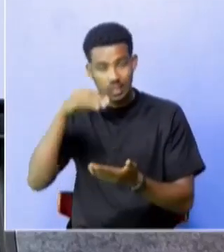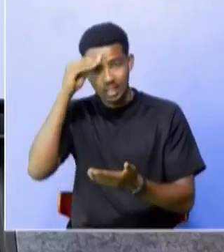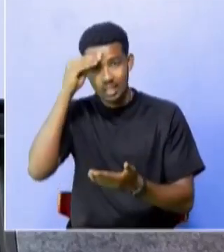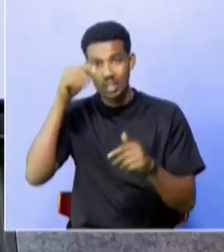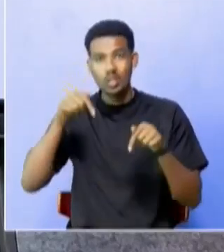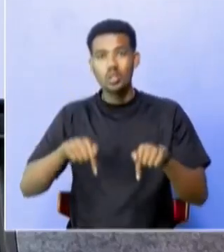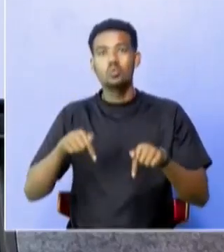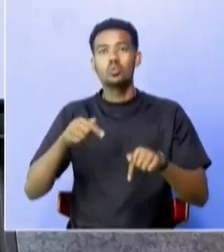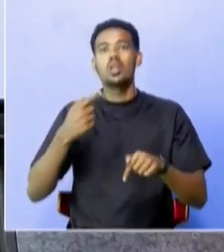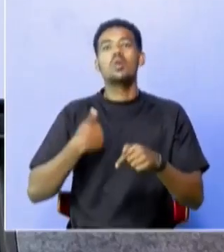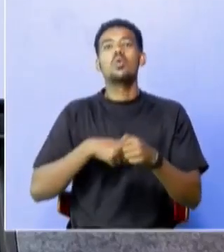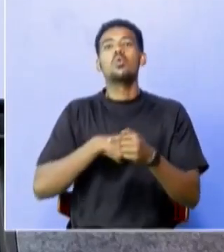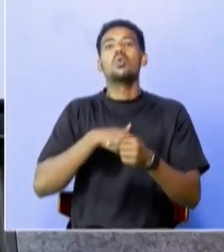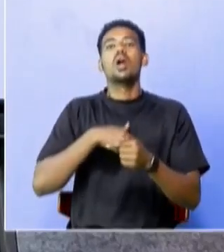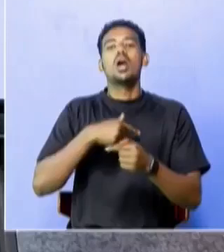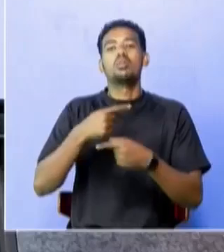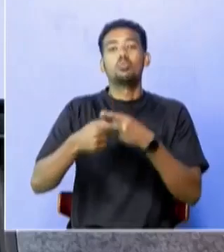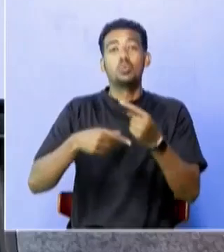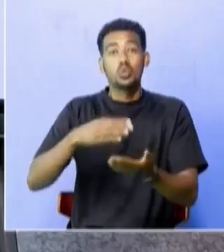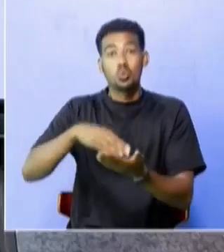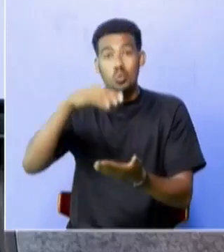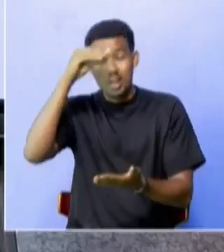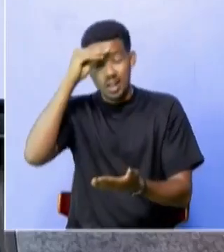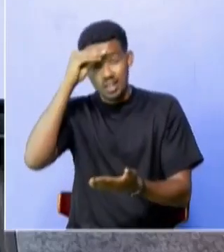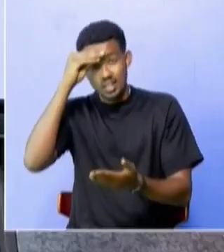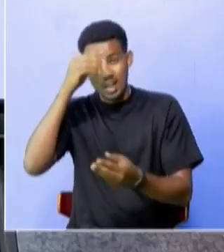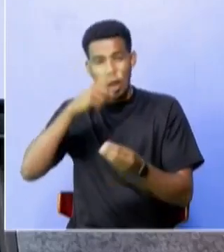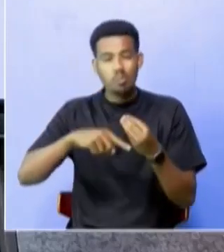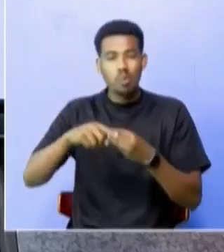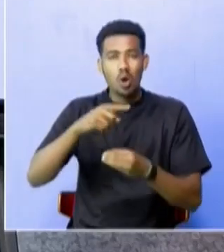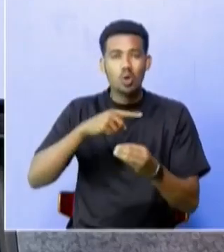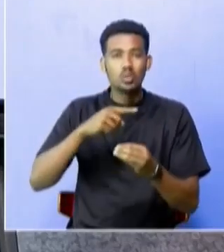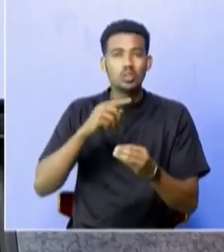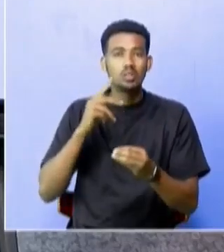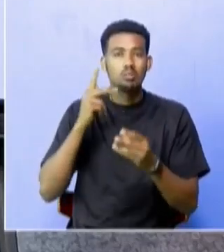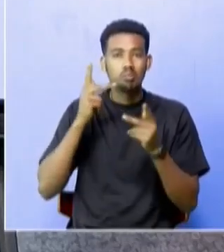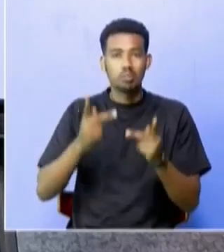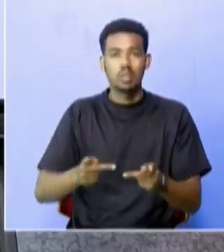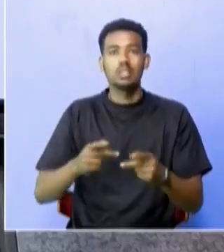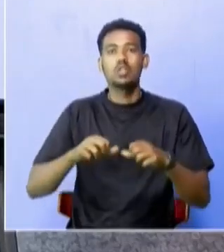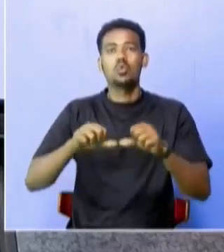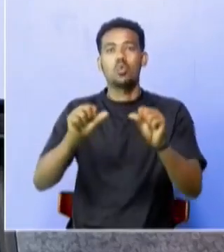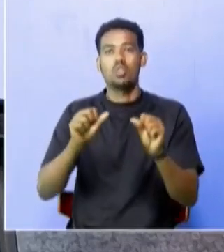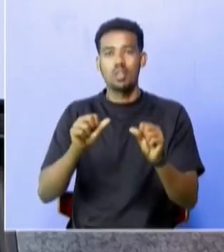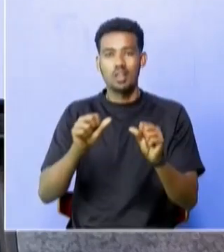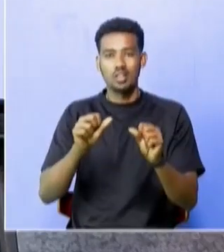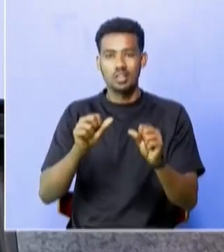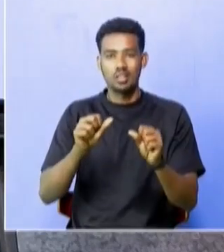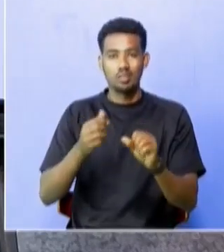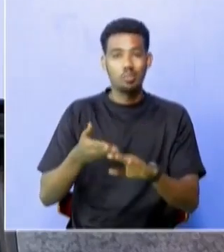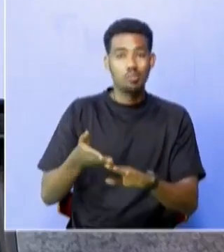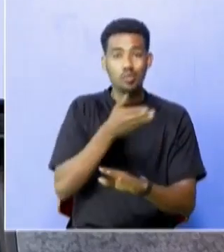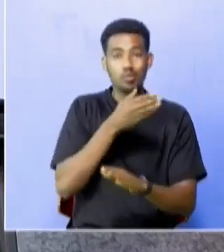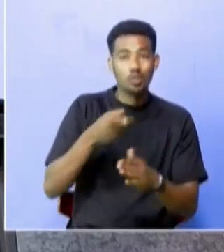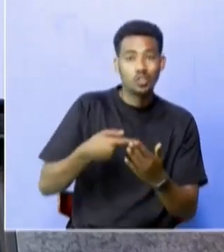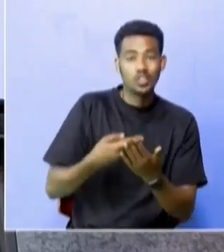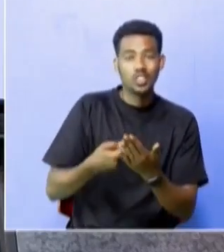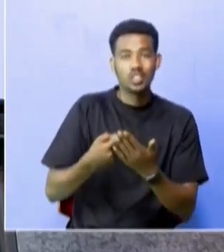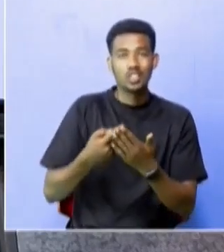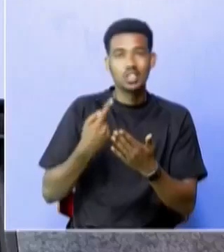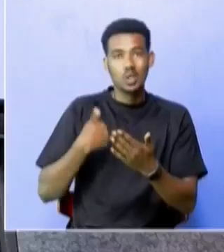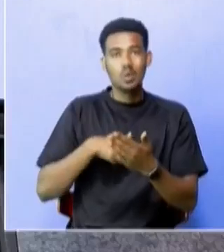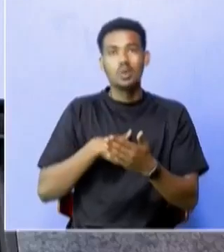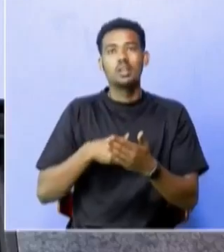Today, we are going to learn about present continuous tense. Before that, let us